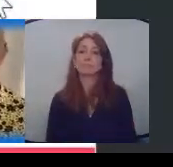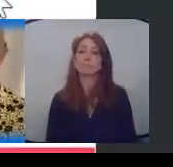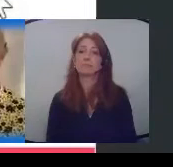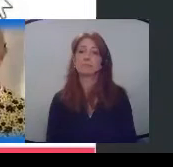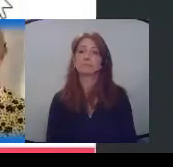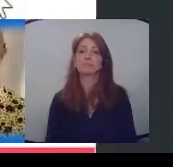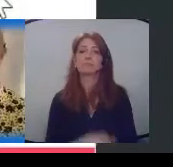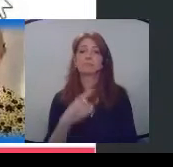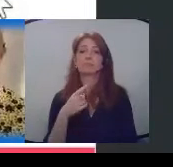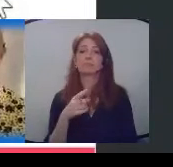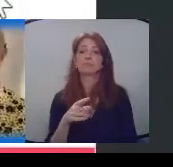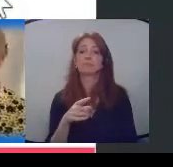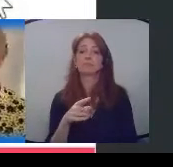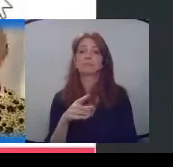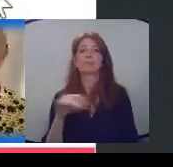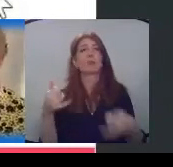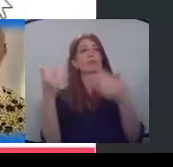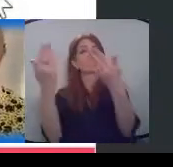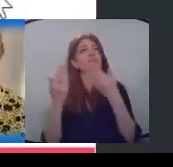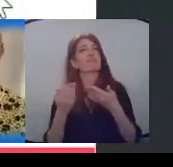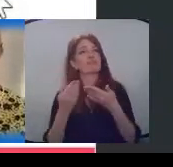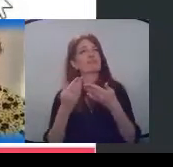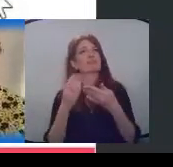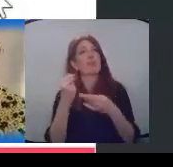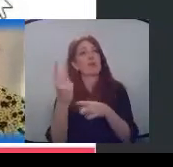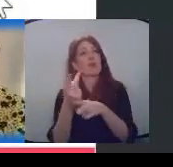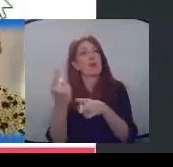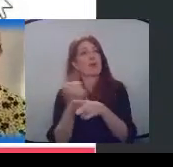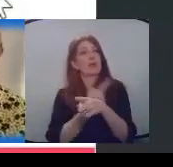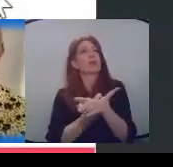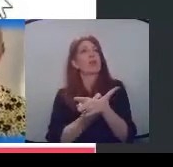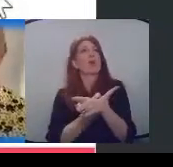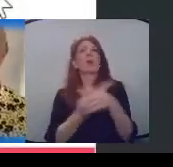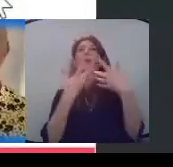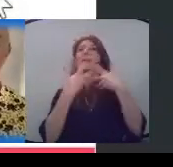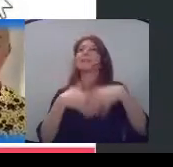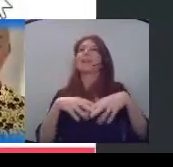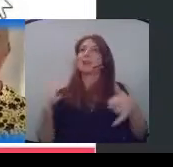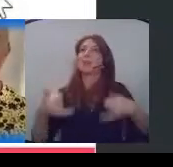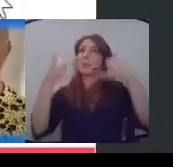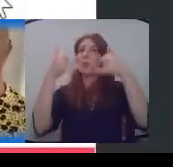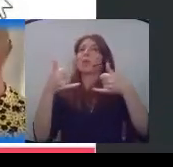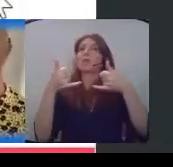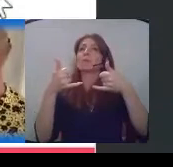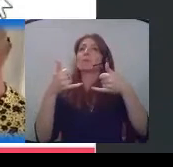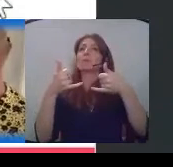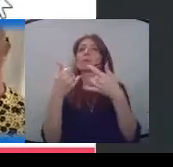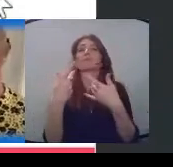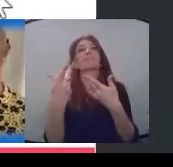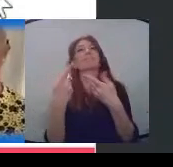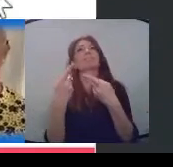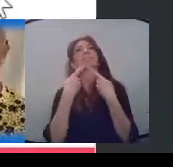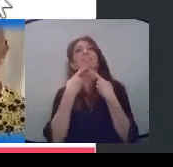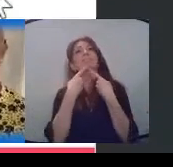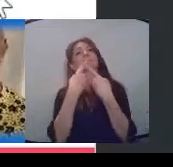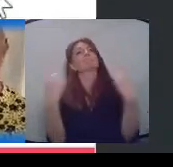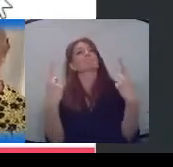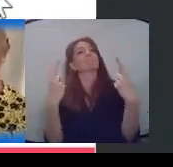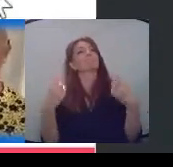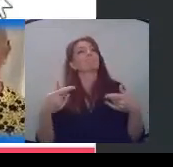in London a few weeks back, the Sports Technology Award, where we were, announced the most innovative sports app. So that was really